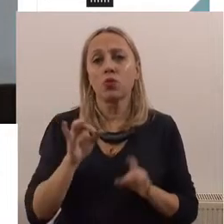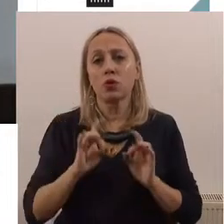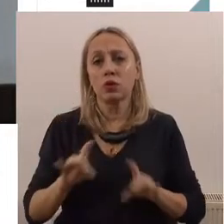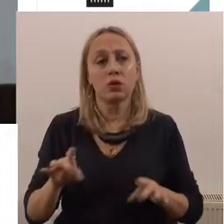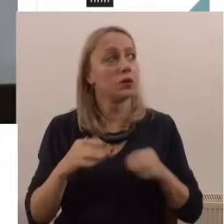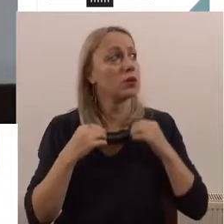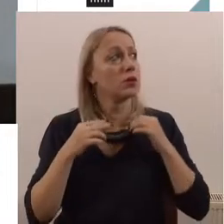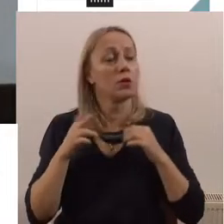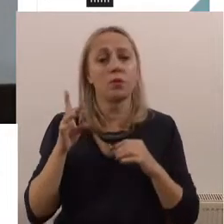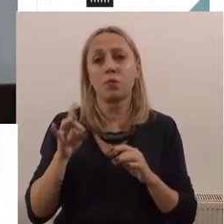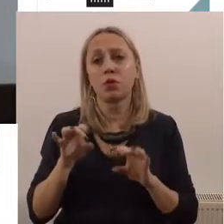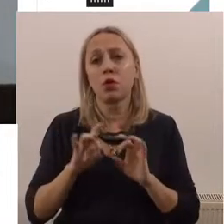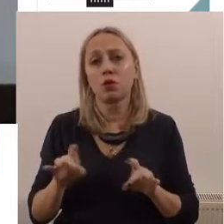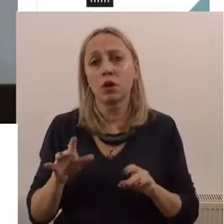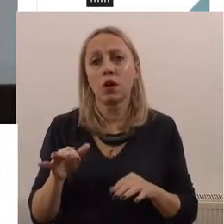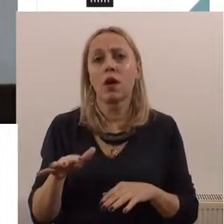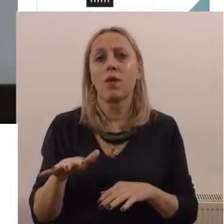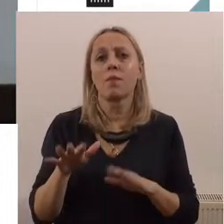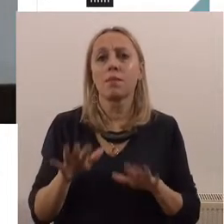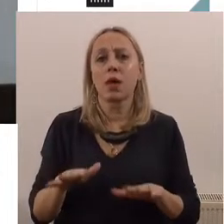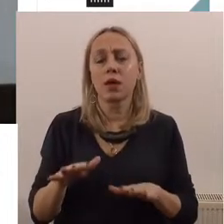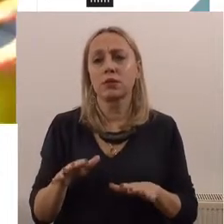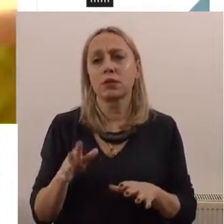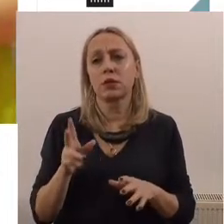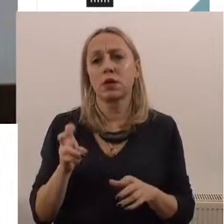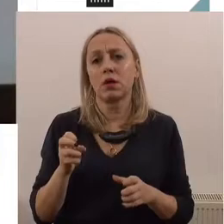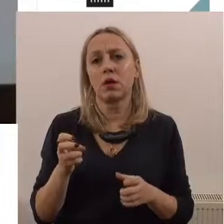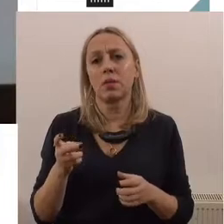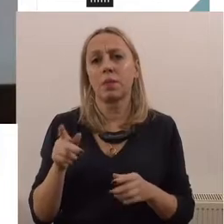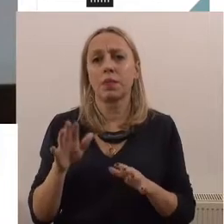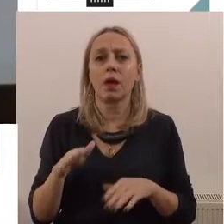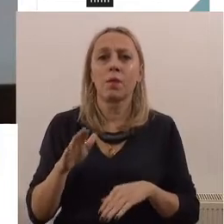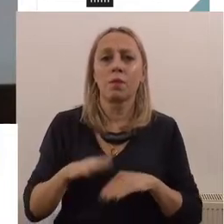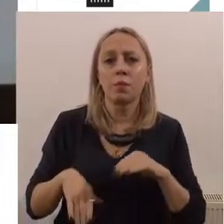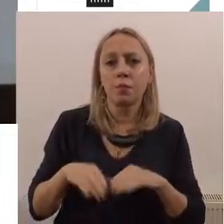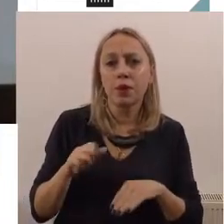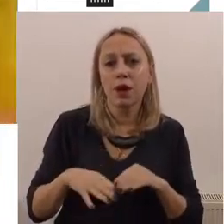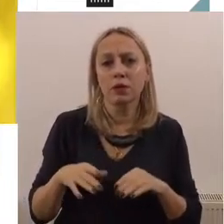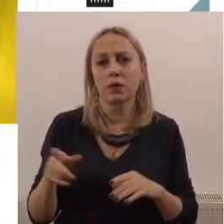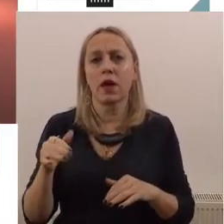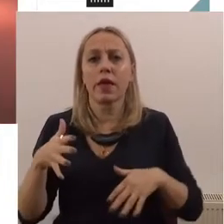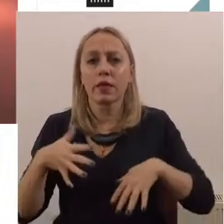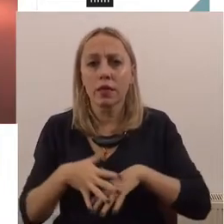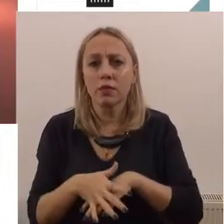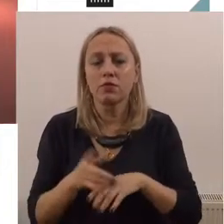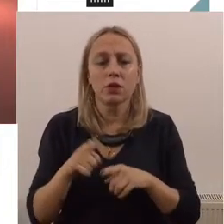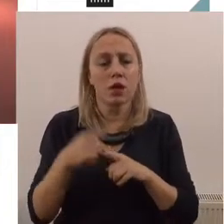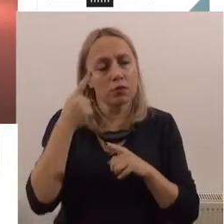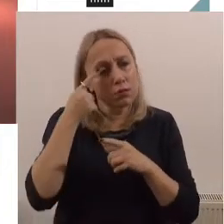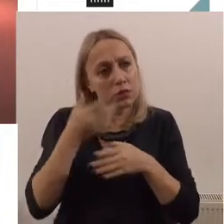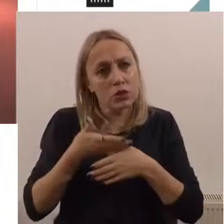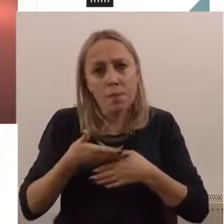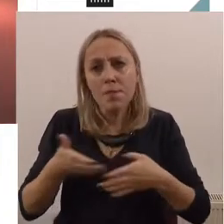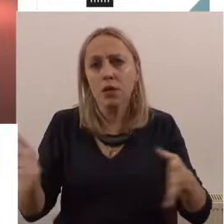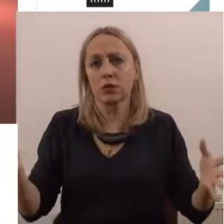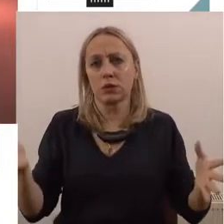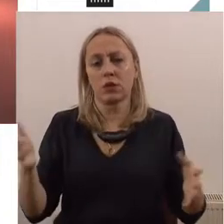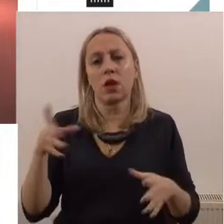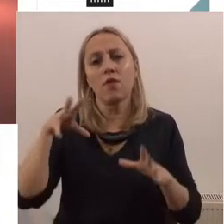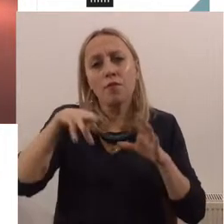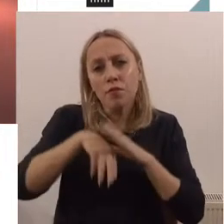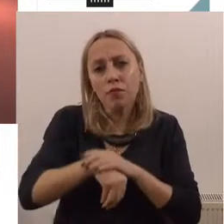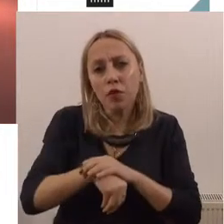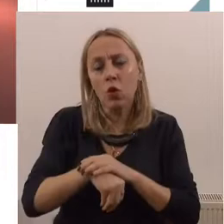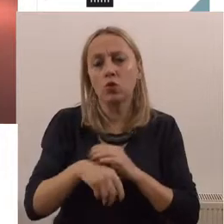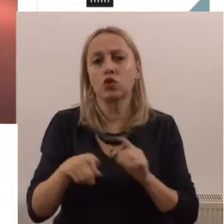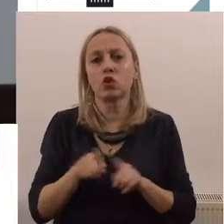social projects department and a curator at Ujazdowski Castle Center for Contemporary Art. So she's going to speak inclusivity in